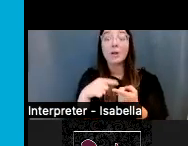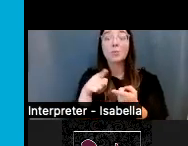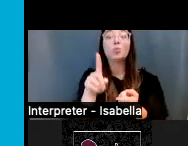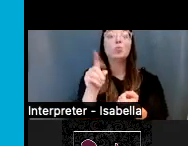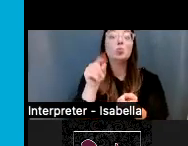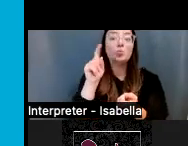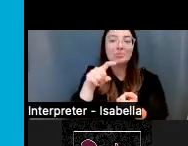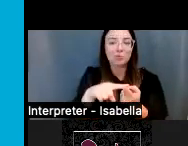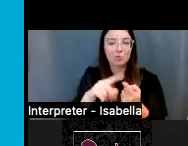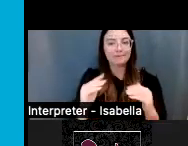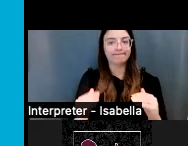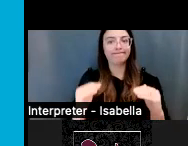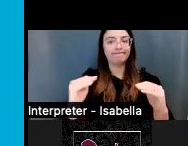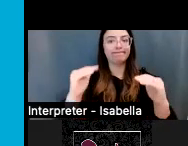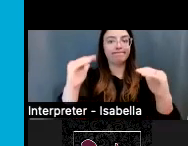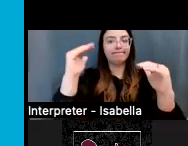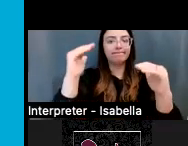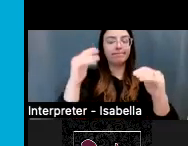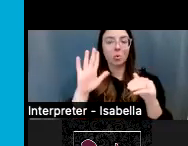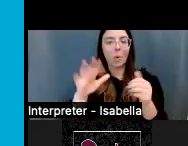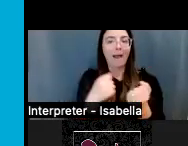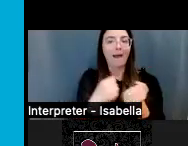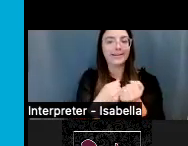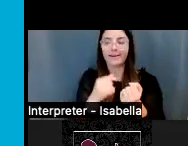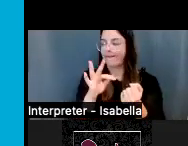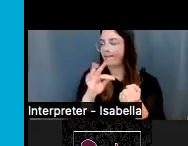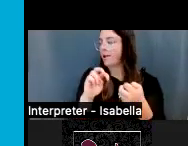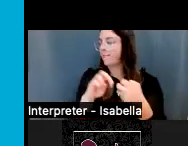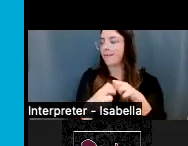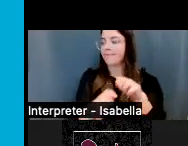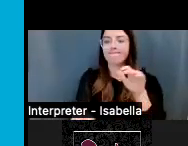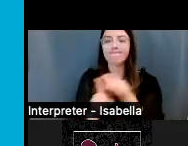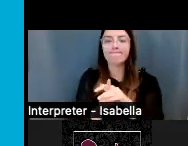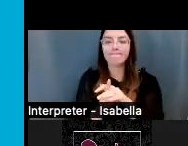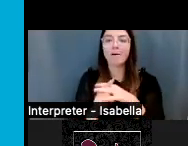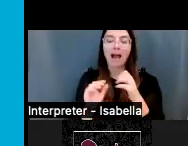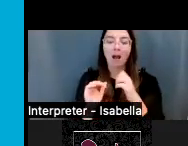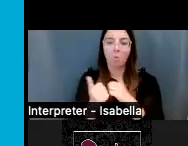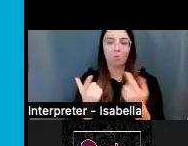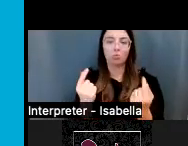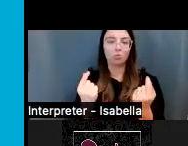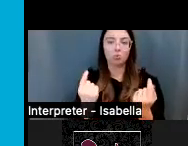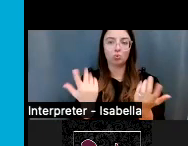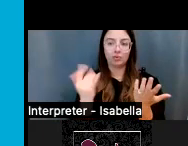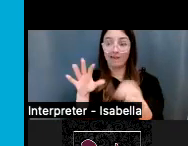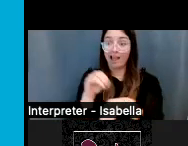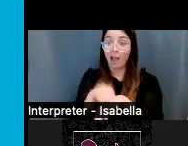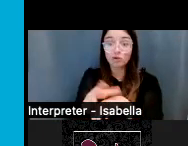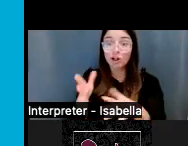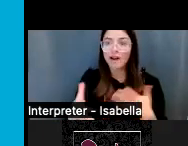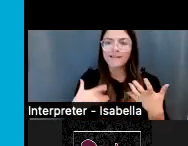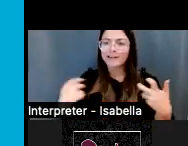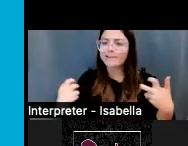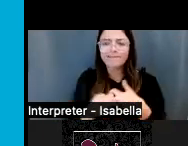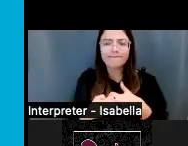advocacy in the DRS VR system. So when, we've talked a lot about communicating with your counselor, but when do you maybe need to take a next